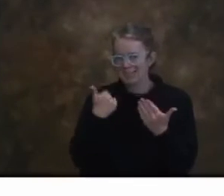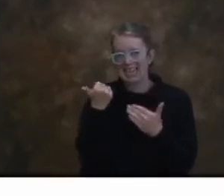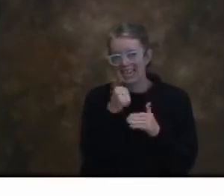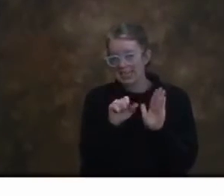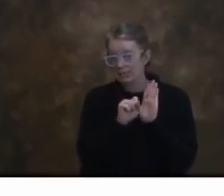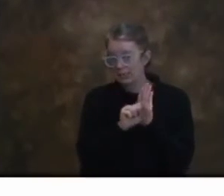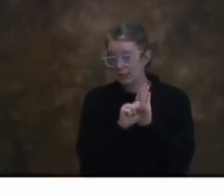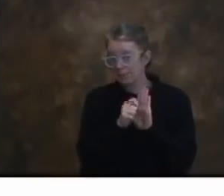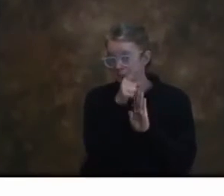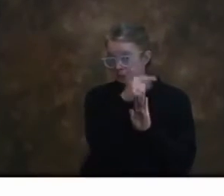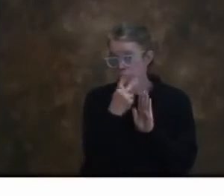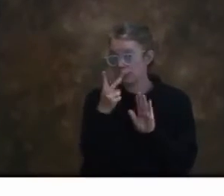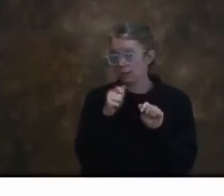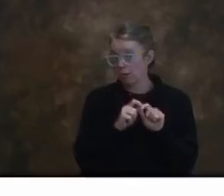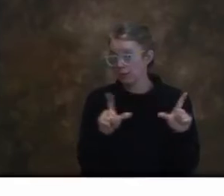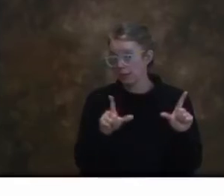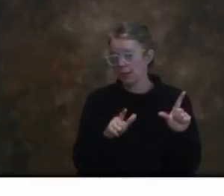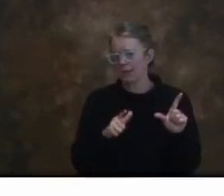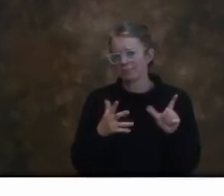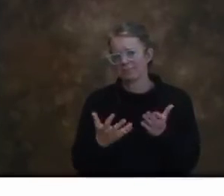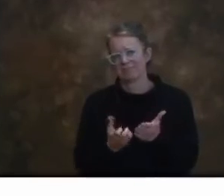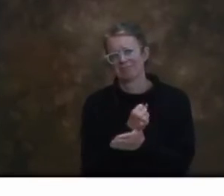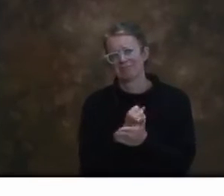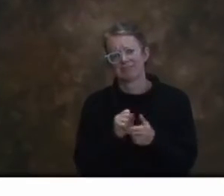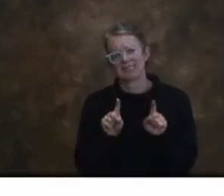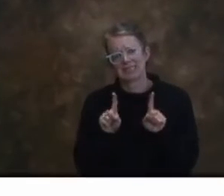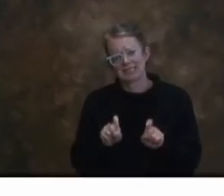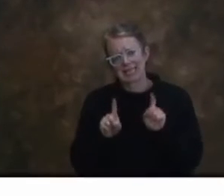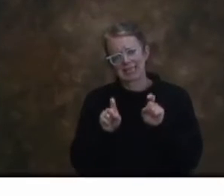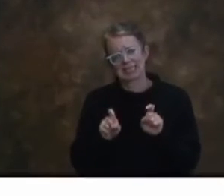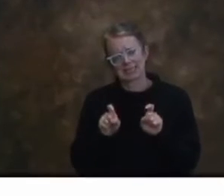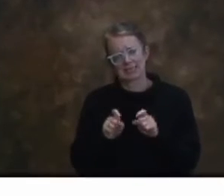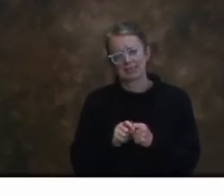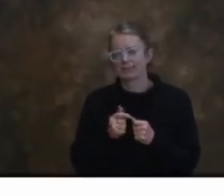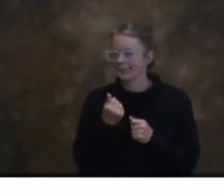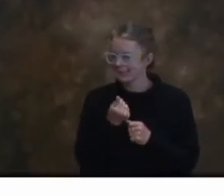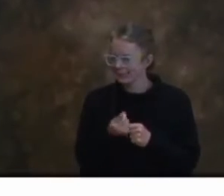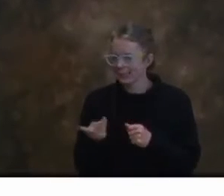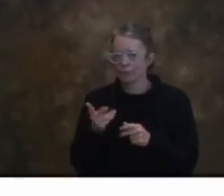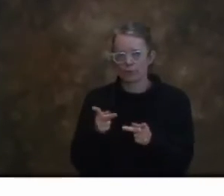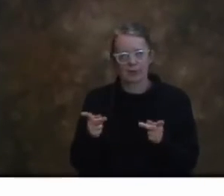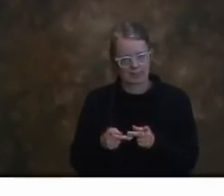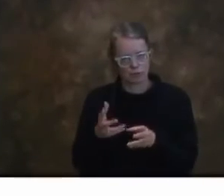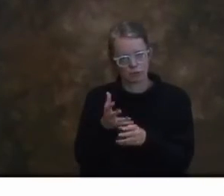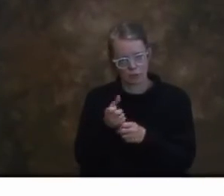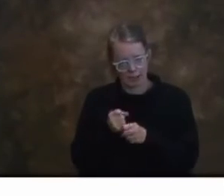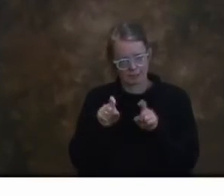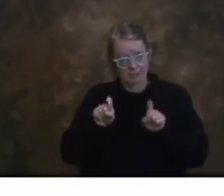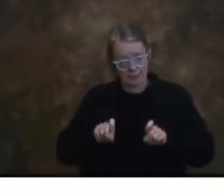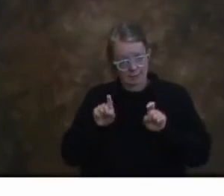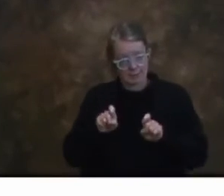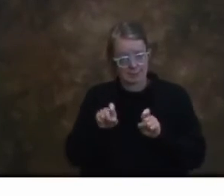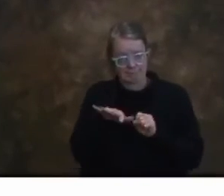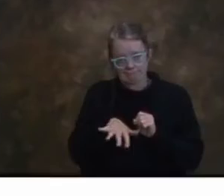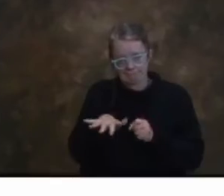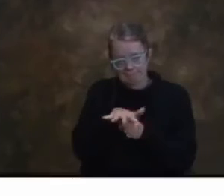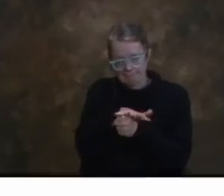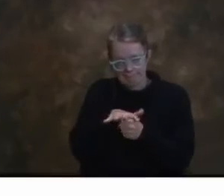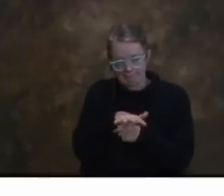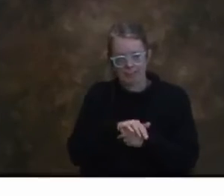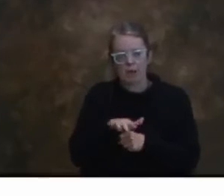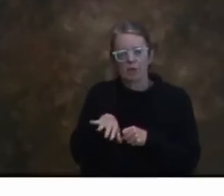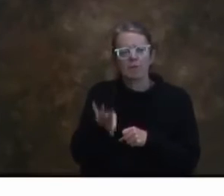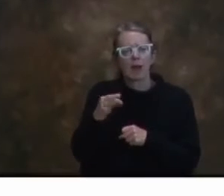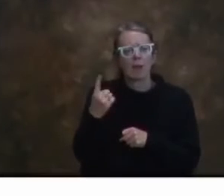this slide, please get tested. There are several testing options in our area, and you can find one using the Find